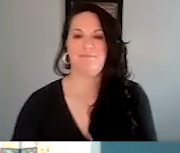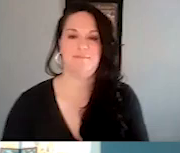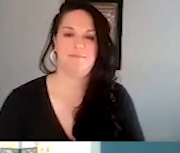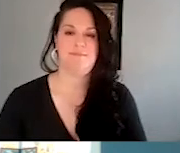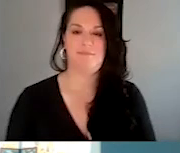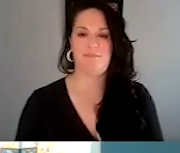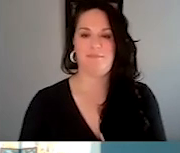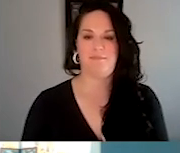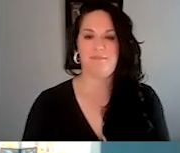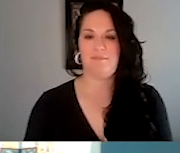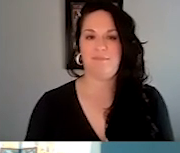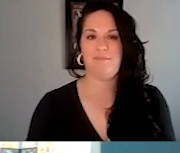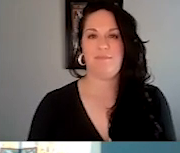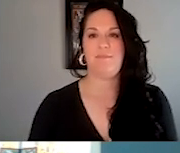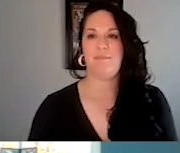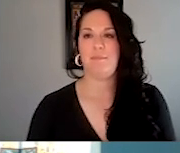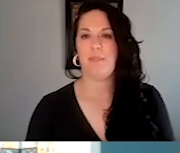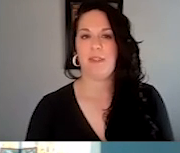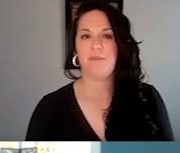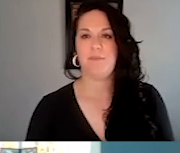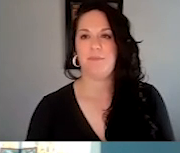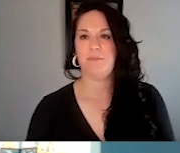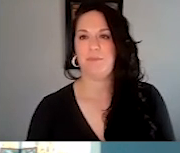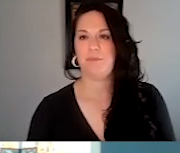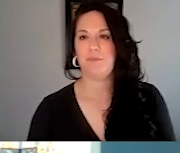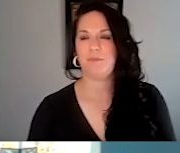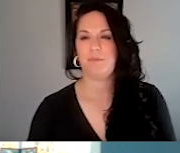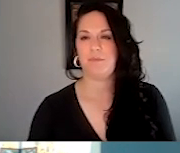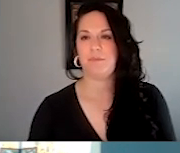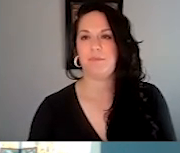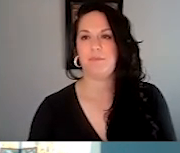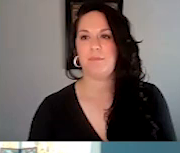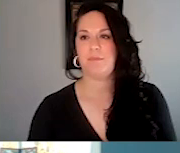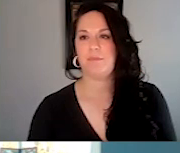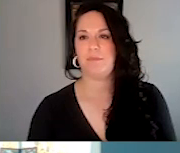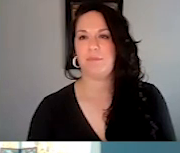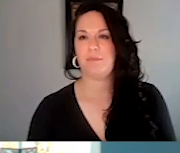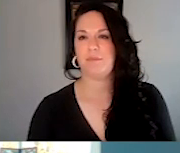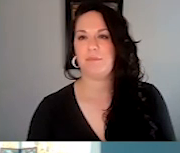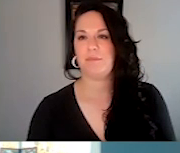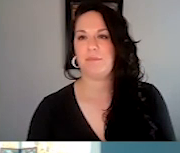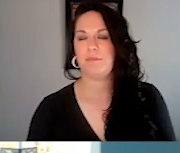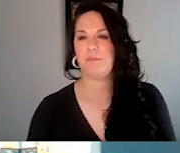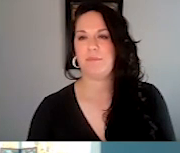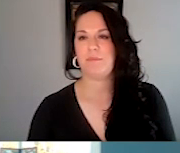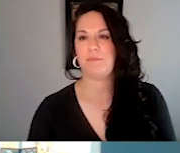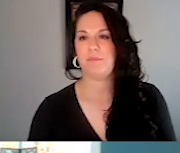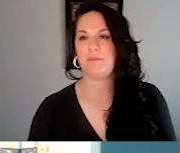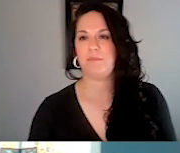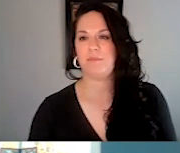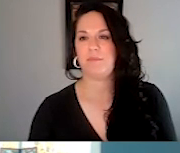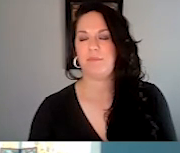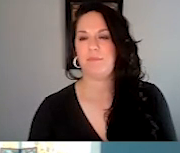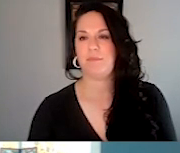the convenience stores and the t-shirt shops and the pop-ups in the mall and every place else. And they actually